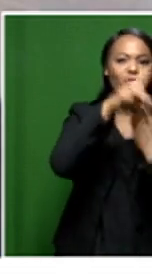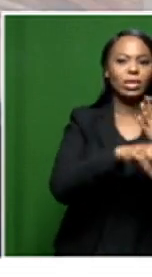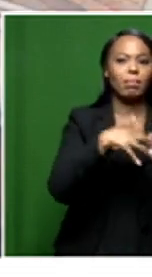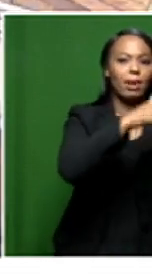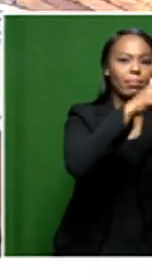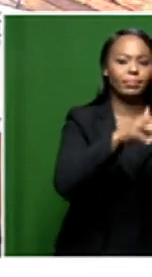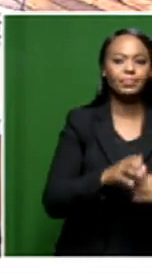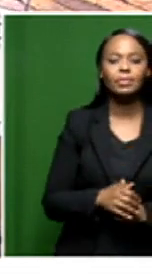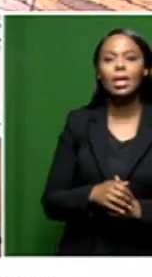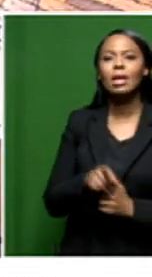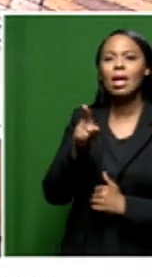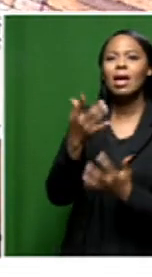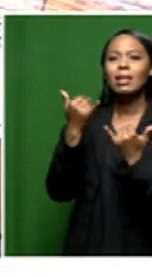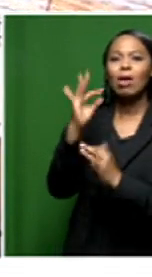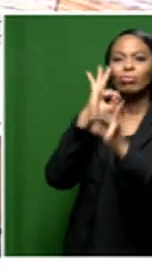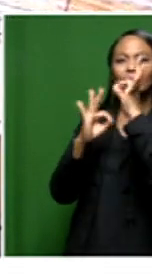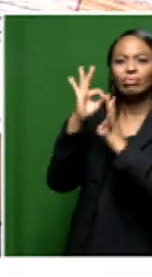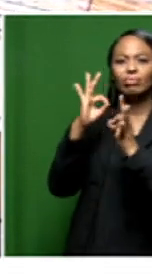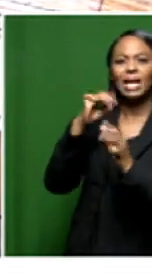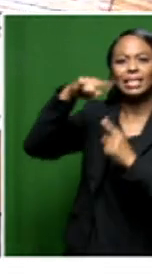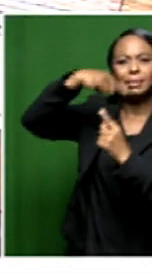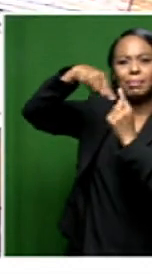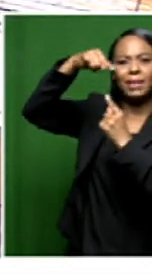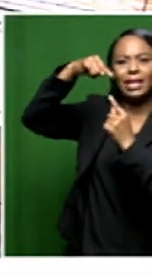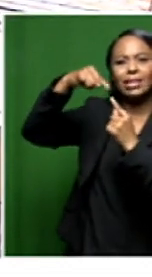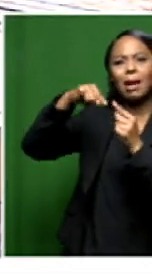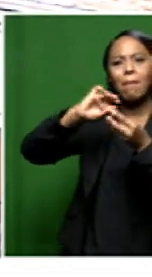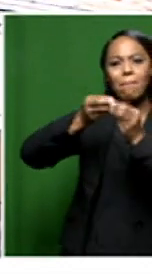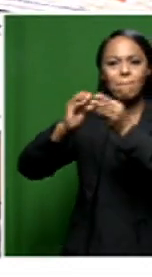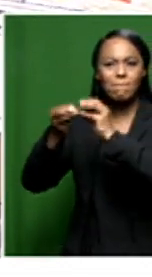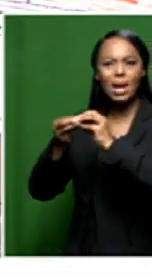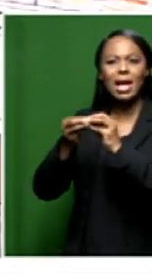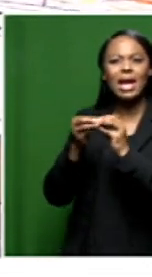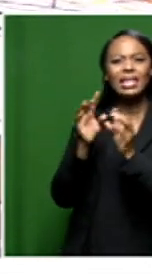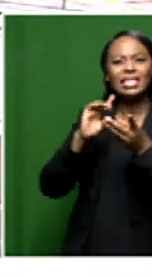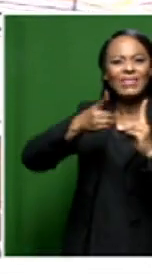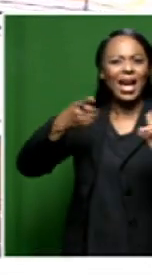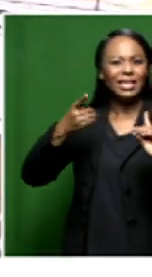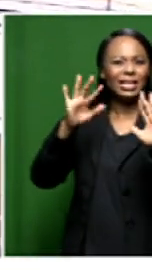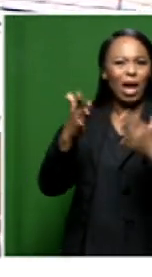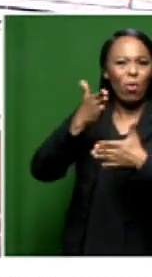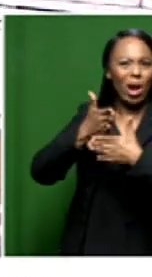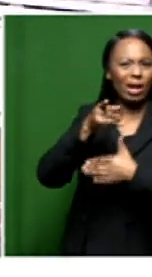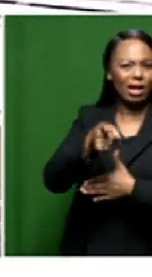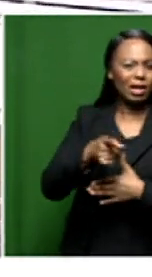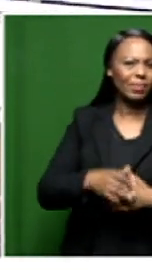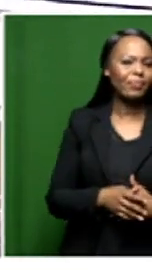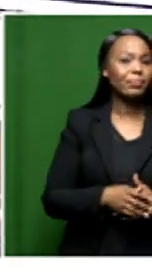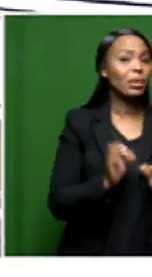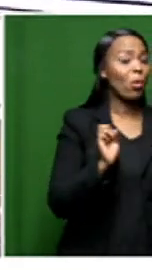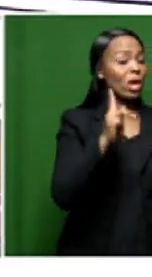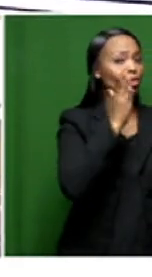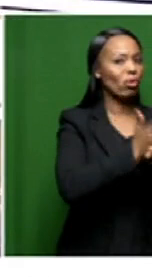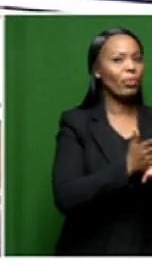talk to us about the pedal and spin device and what the inspiration is behind it, and how does it work, really? Okay,